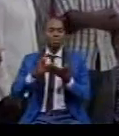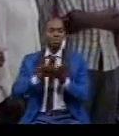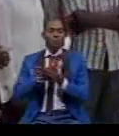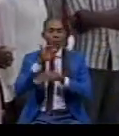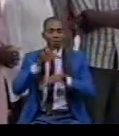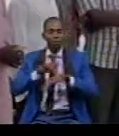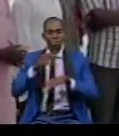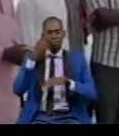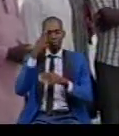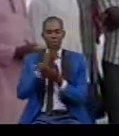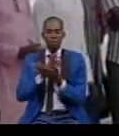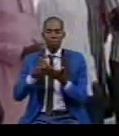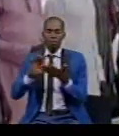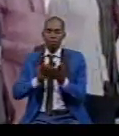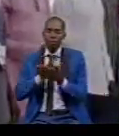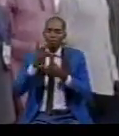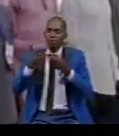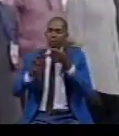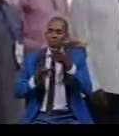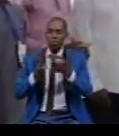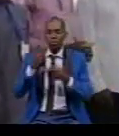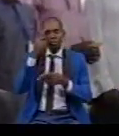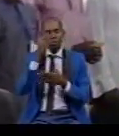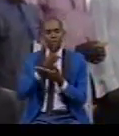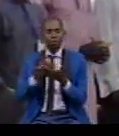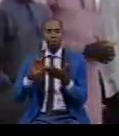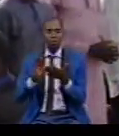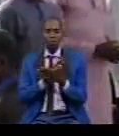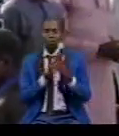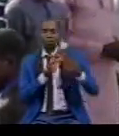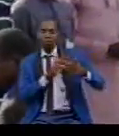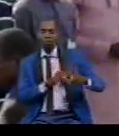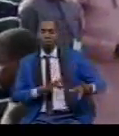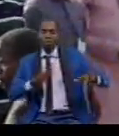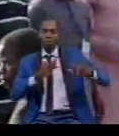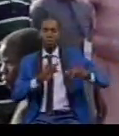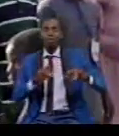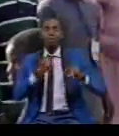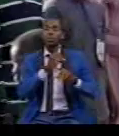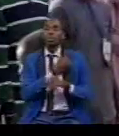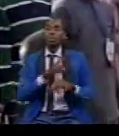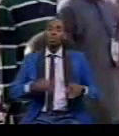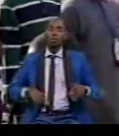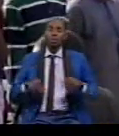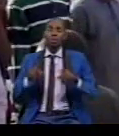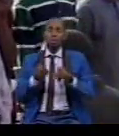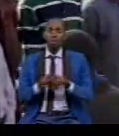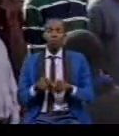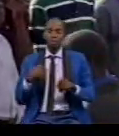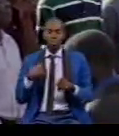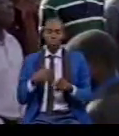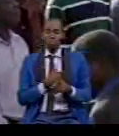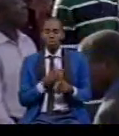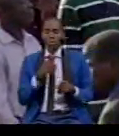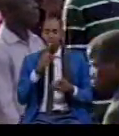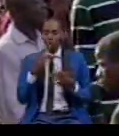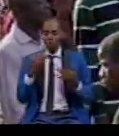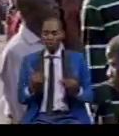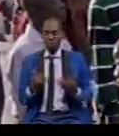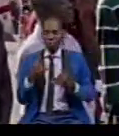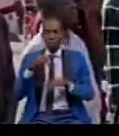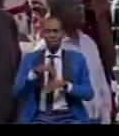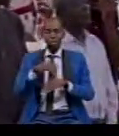able to make you overcome. For divine mercy. Lord, as you have come able. To the final day able. Of this